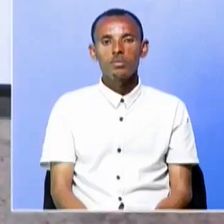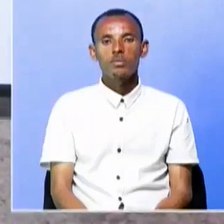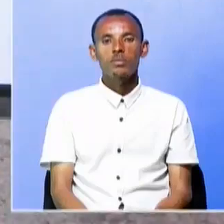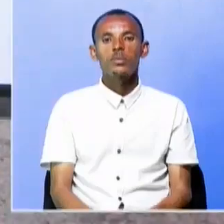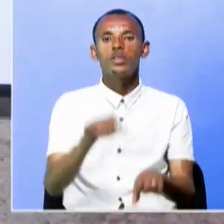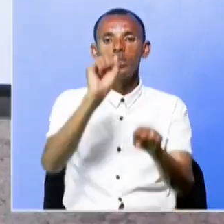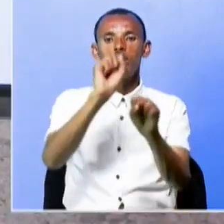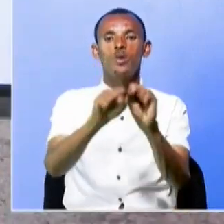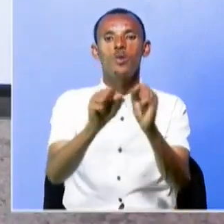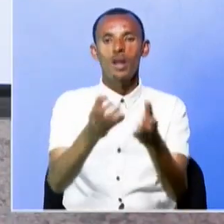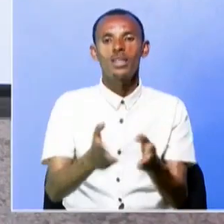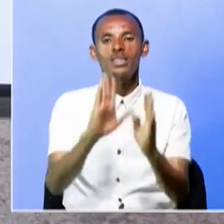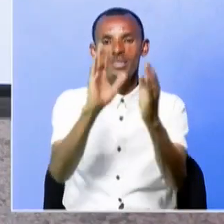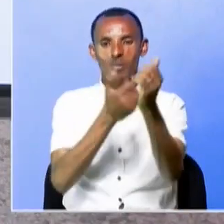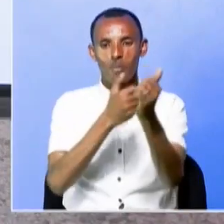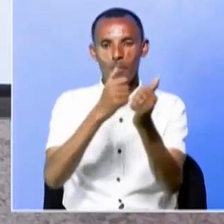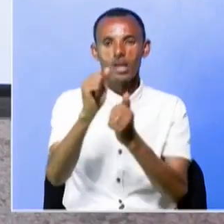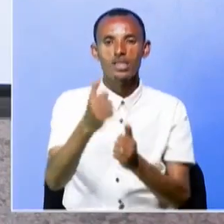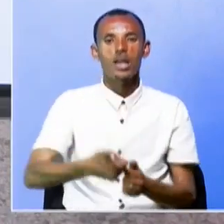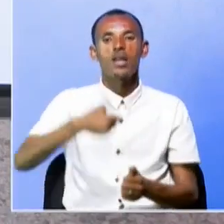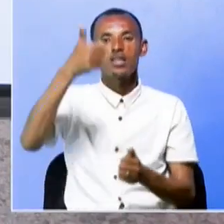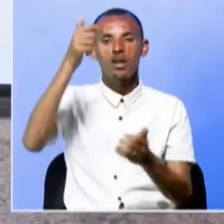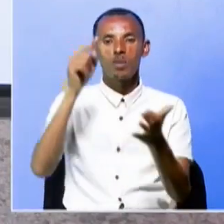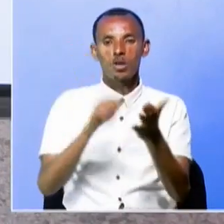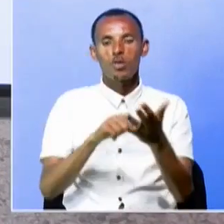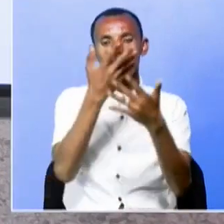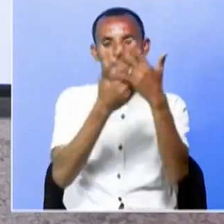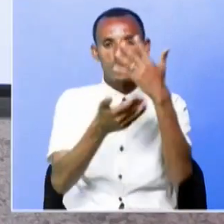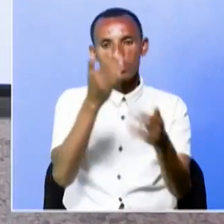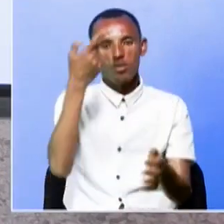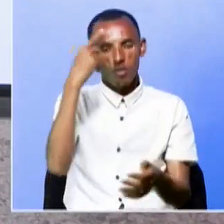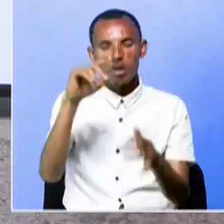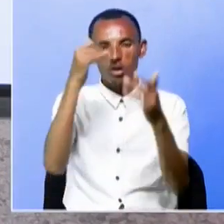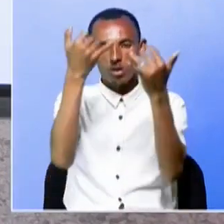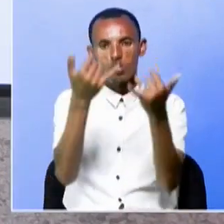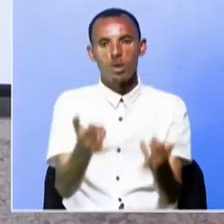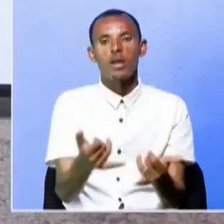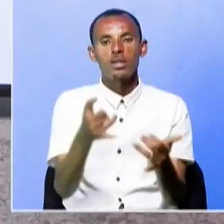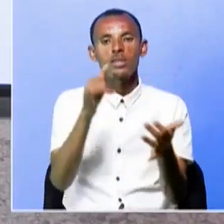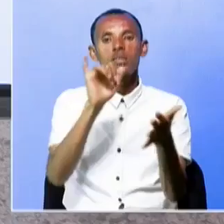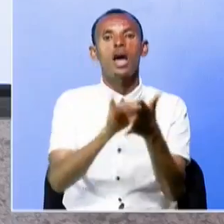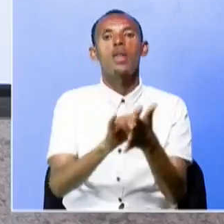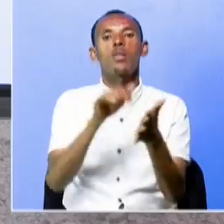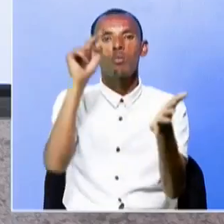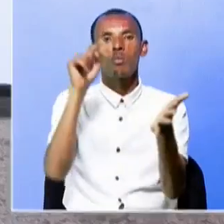So let's proceed to the other point of discussion for today. That point is